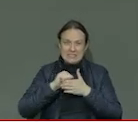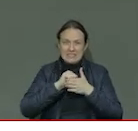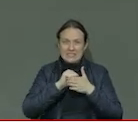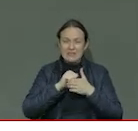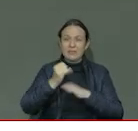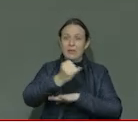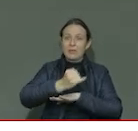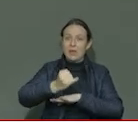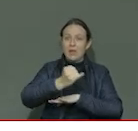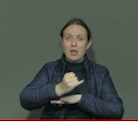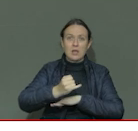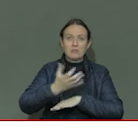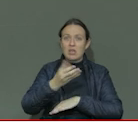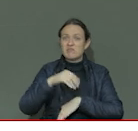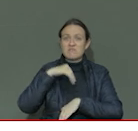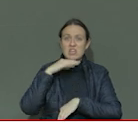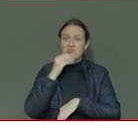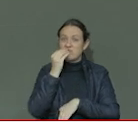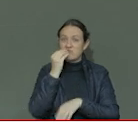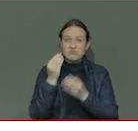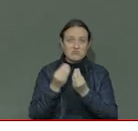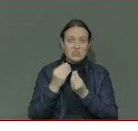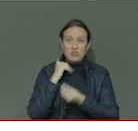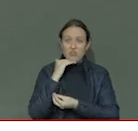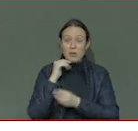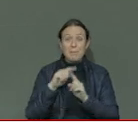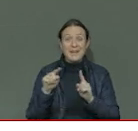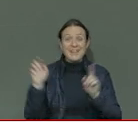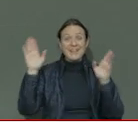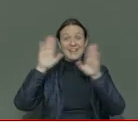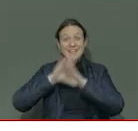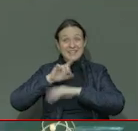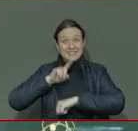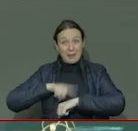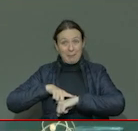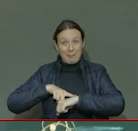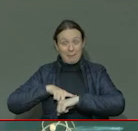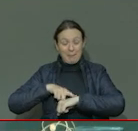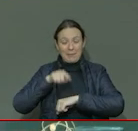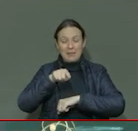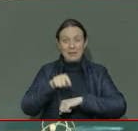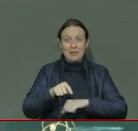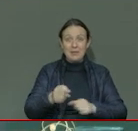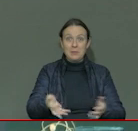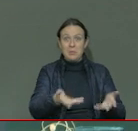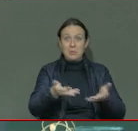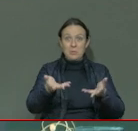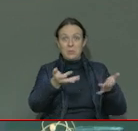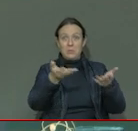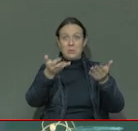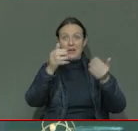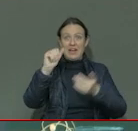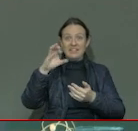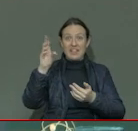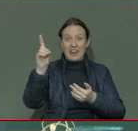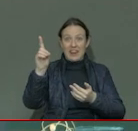has everything that they need. But at night, the surface emits acid. And everything